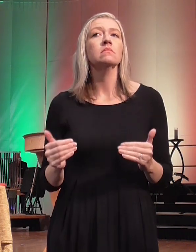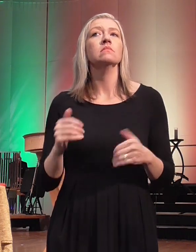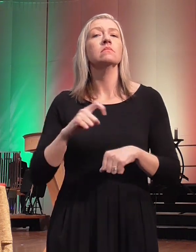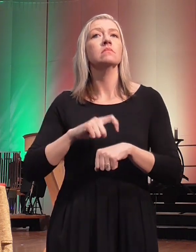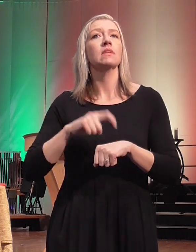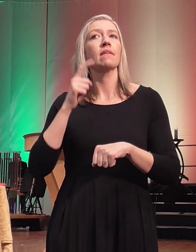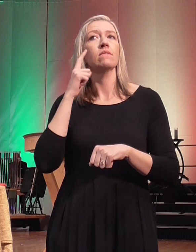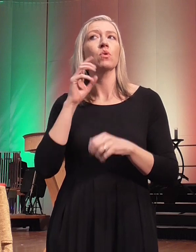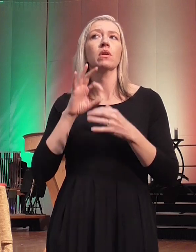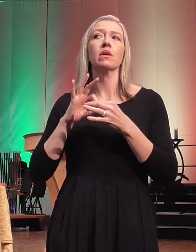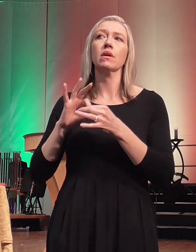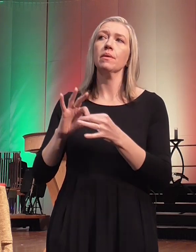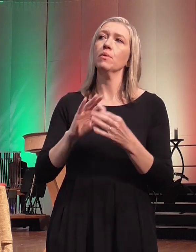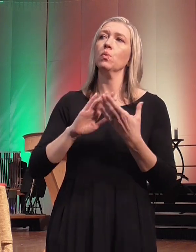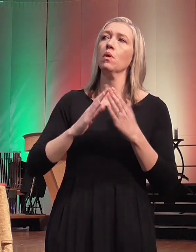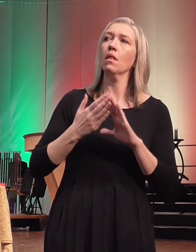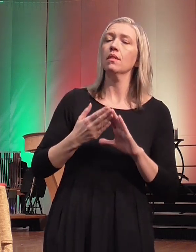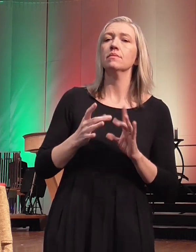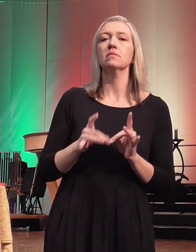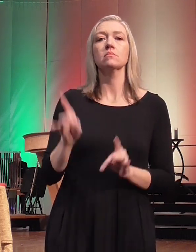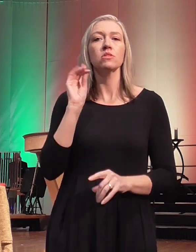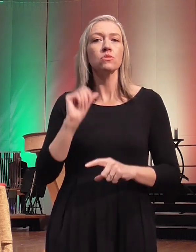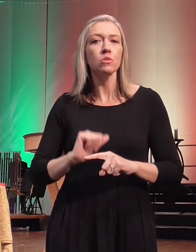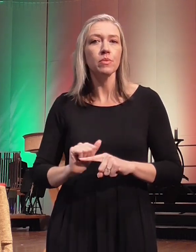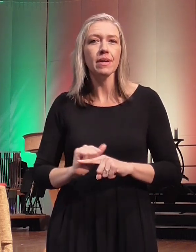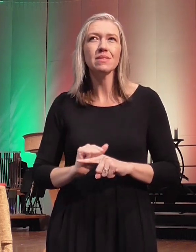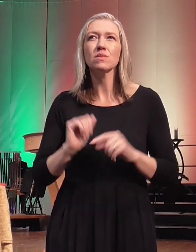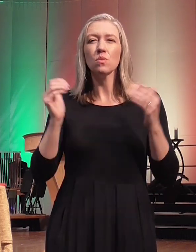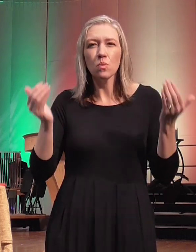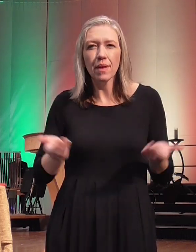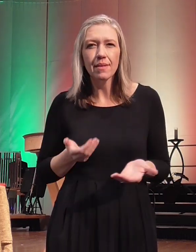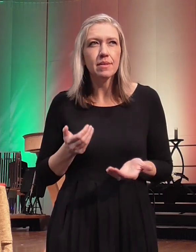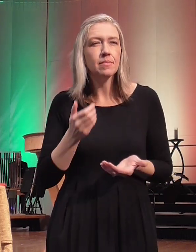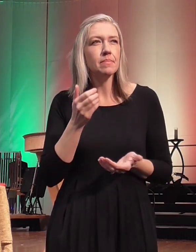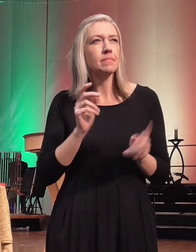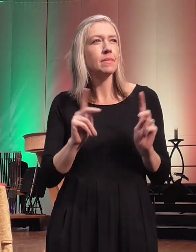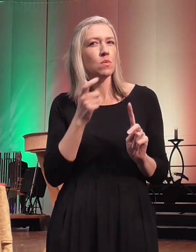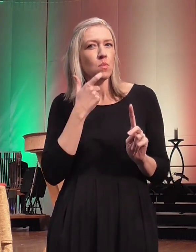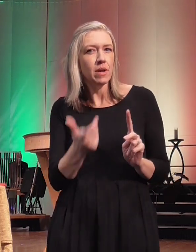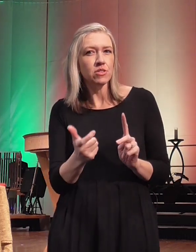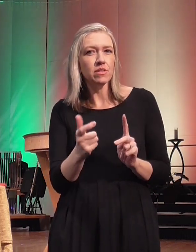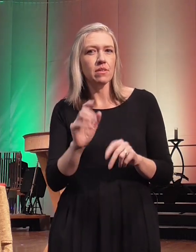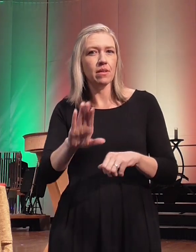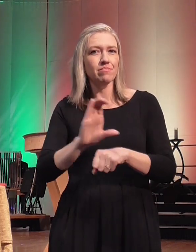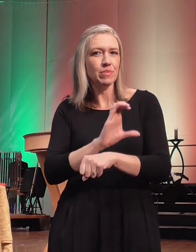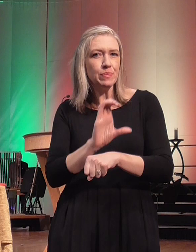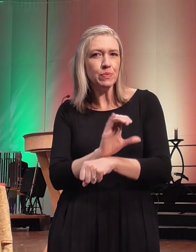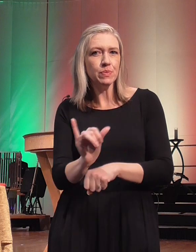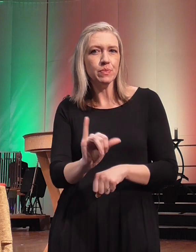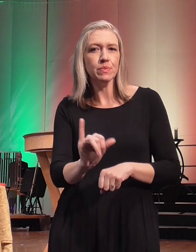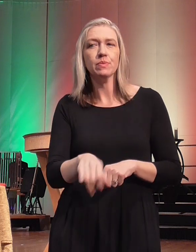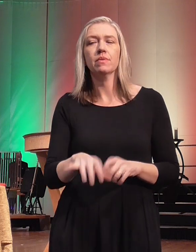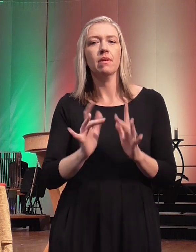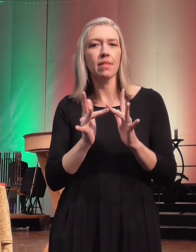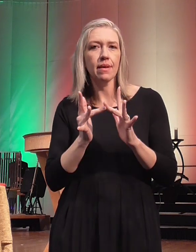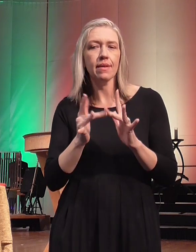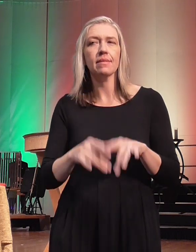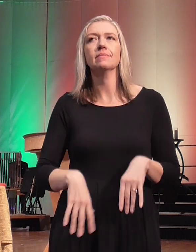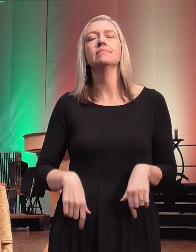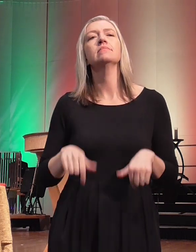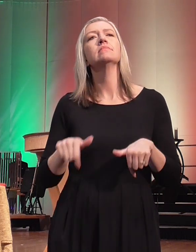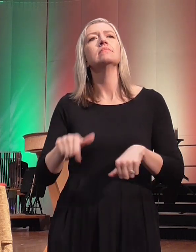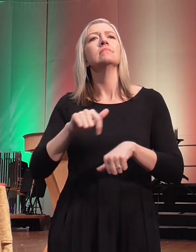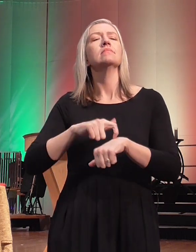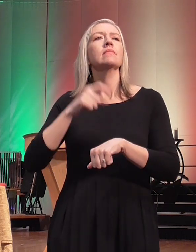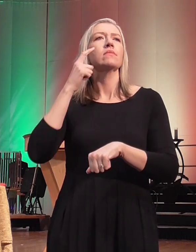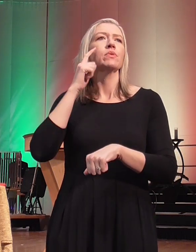into our communal spiritual practice here in the sanctuary. Welcome everyone watching online as well. This time of song,